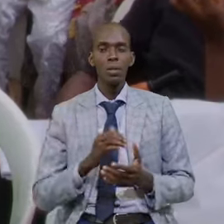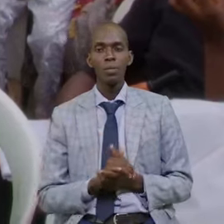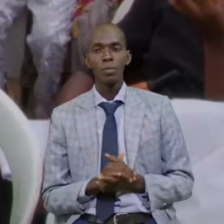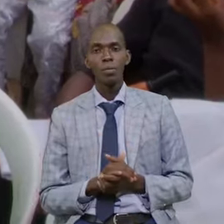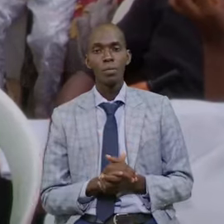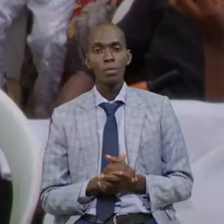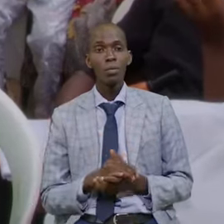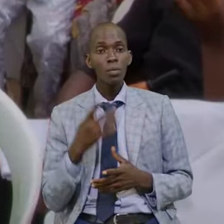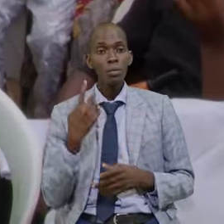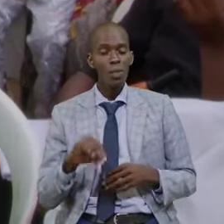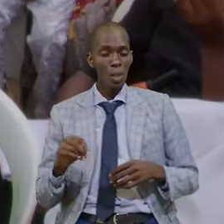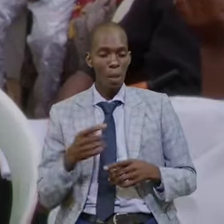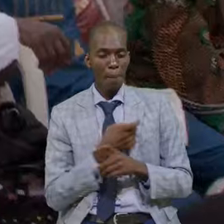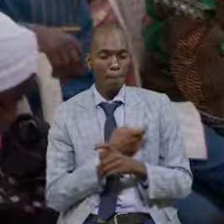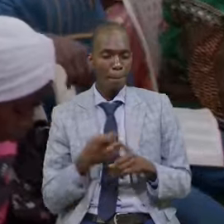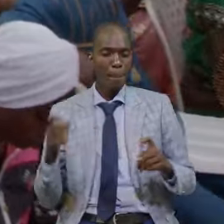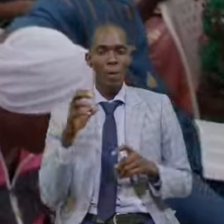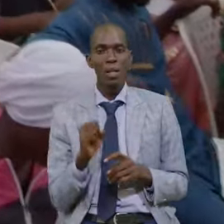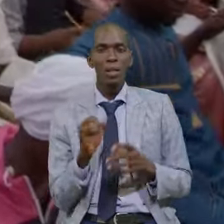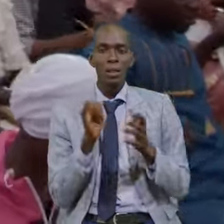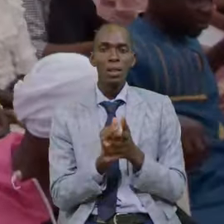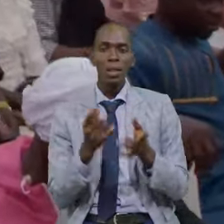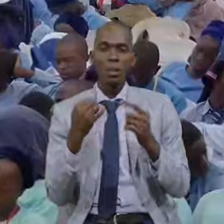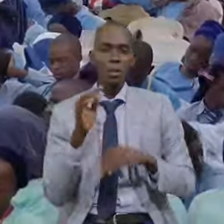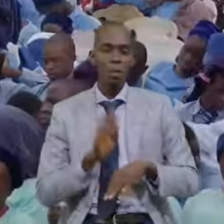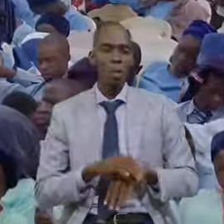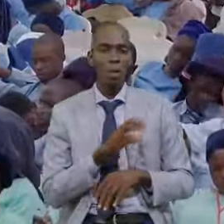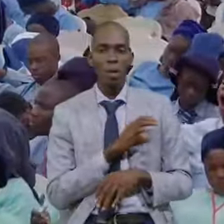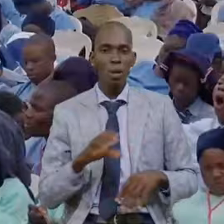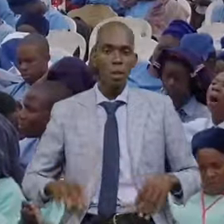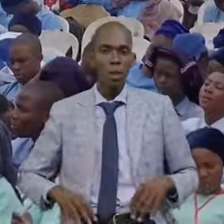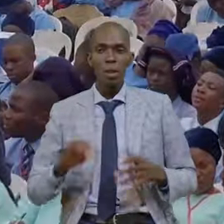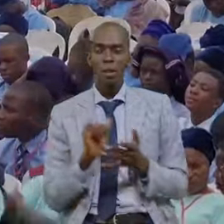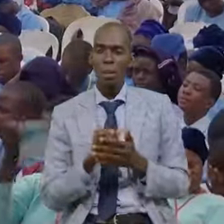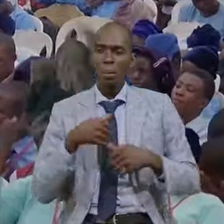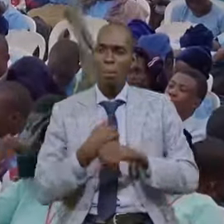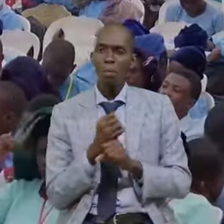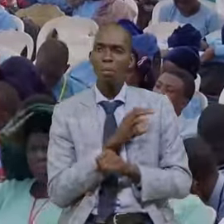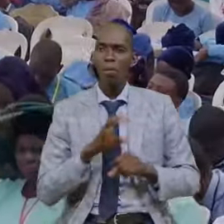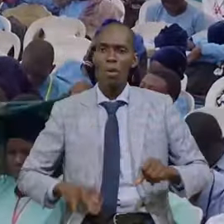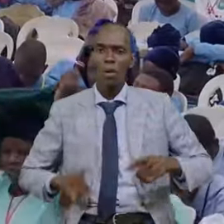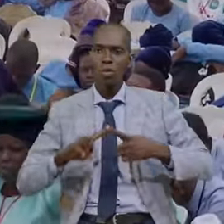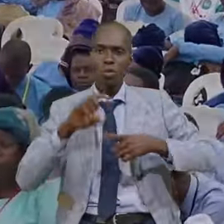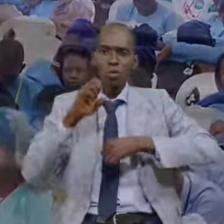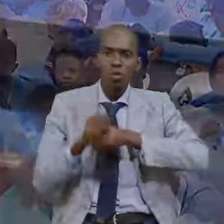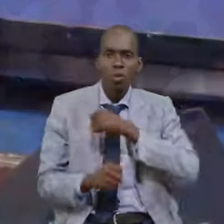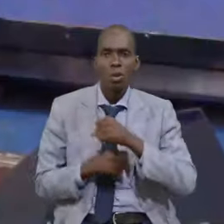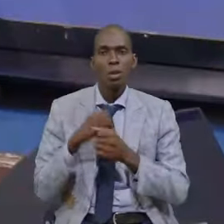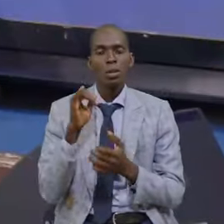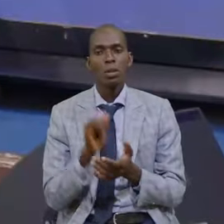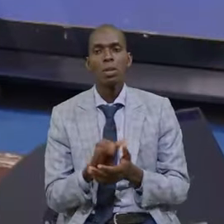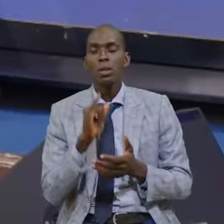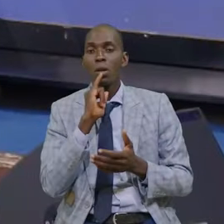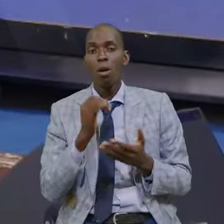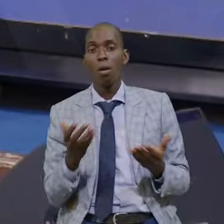bruises that came on Christ, that made him to suffer, that is what